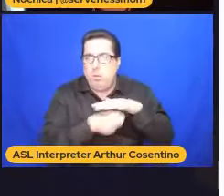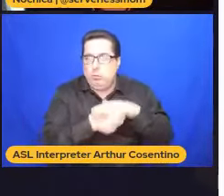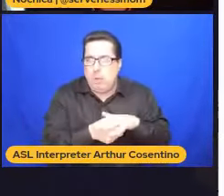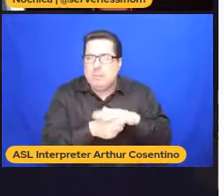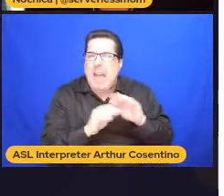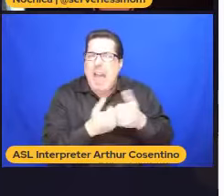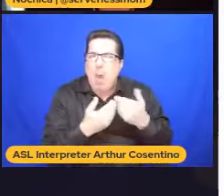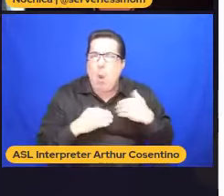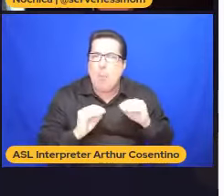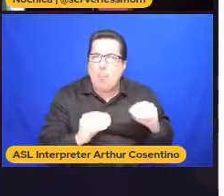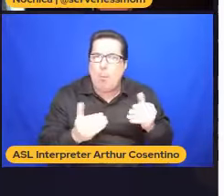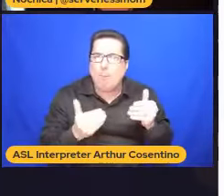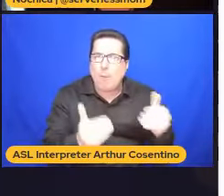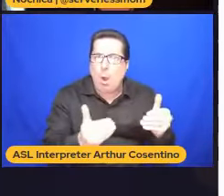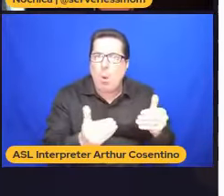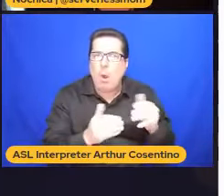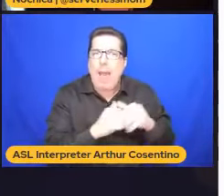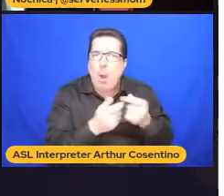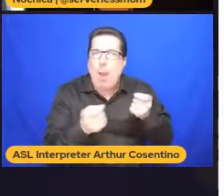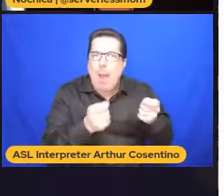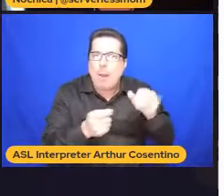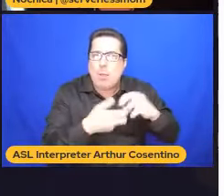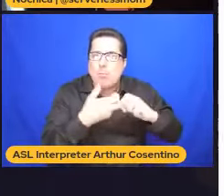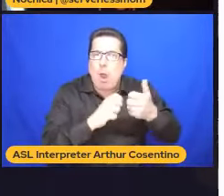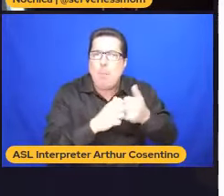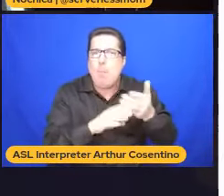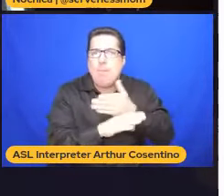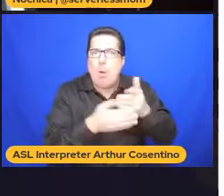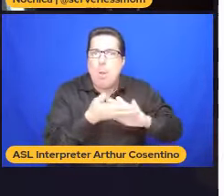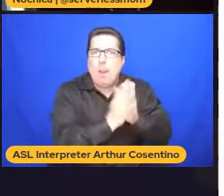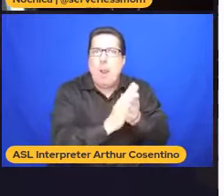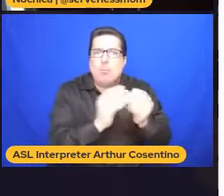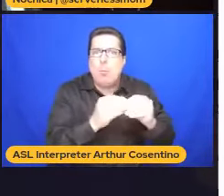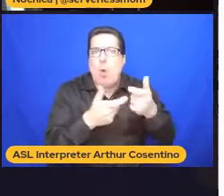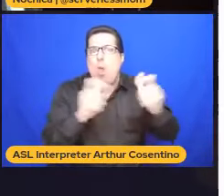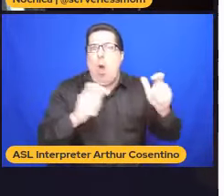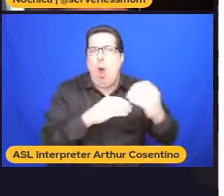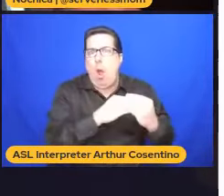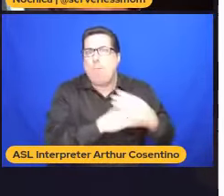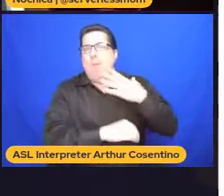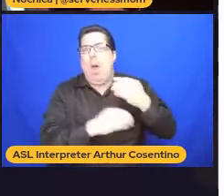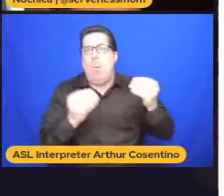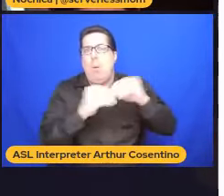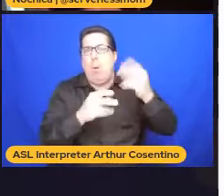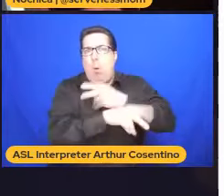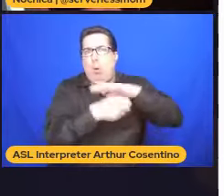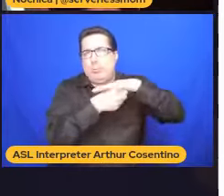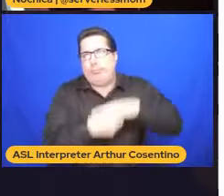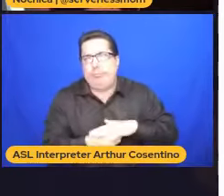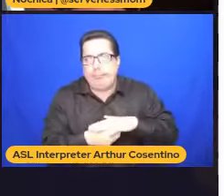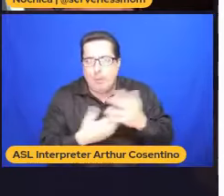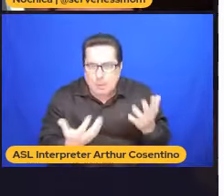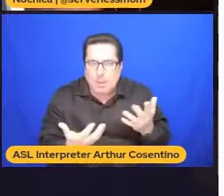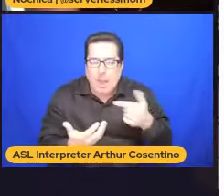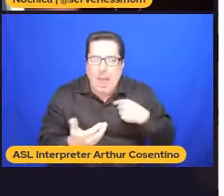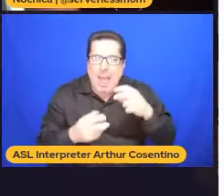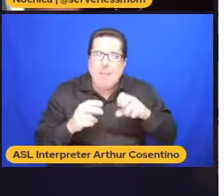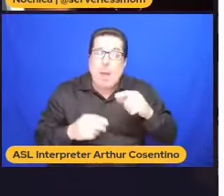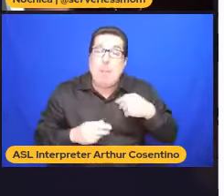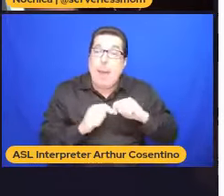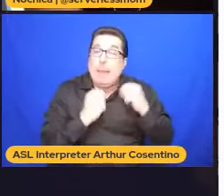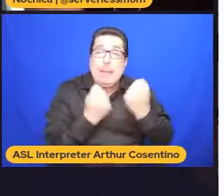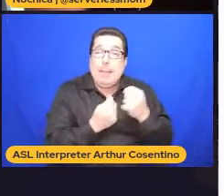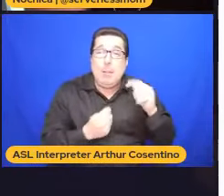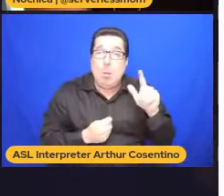handle some problems before they become large enough to really affect us. I keep my goals for observability on a team kind of low. I say